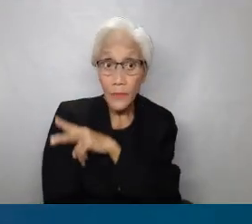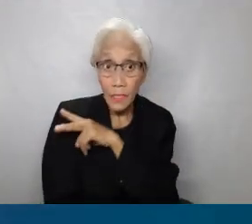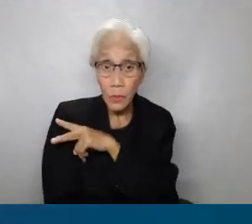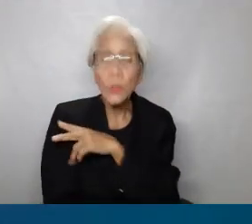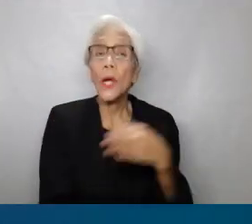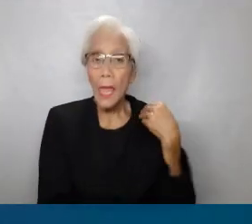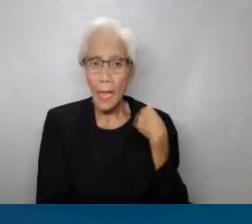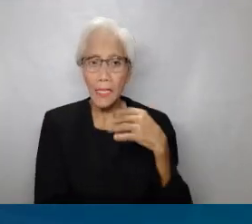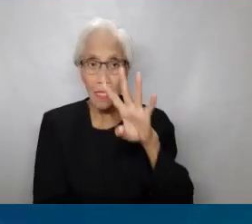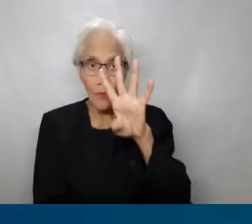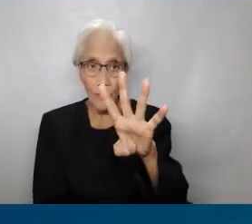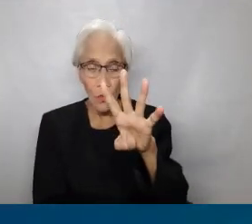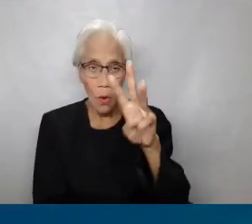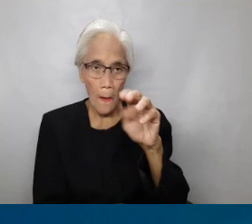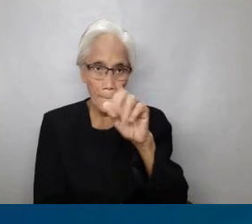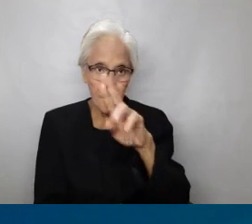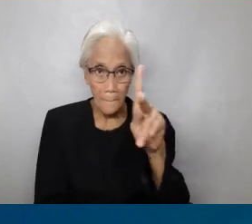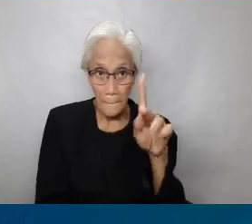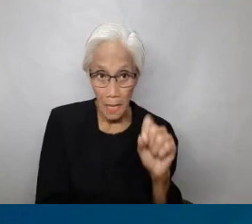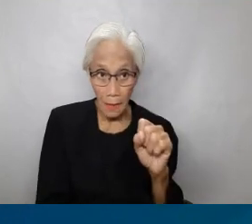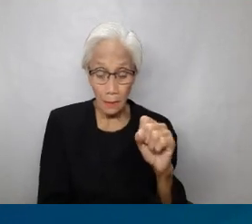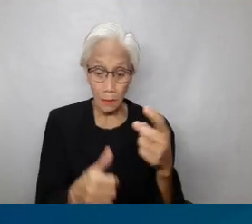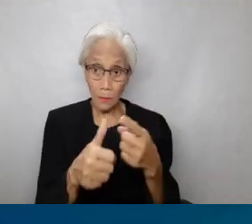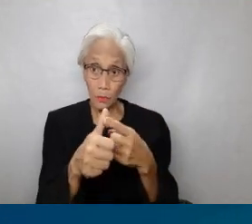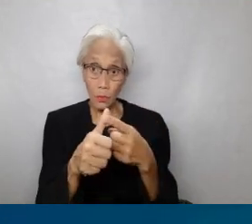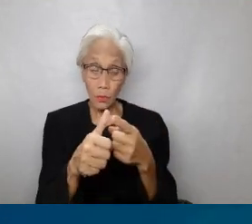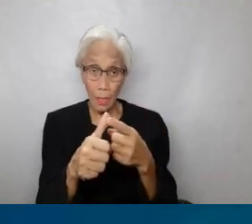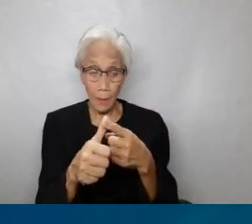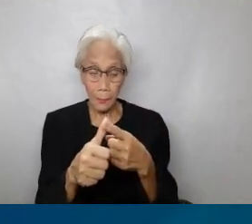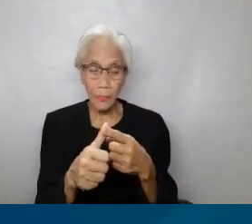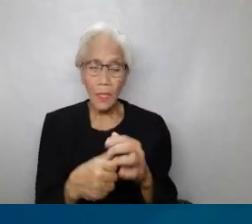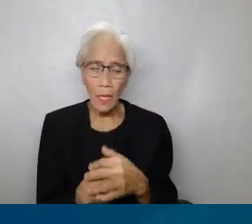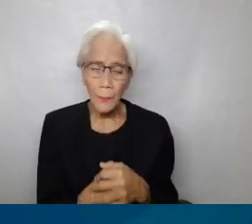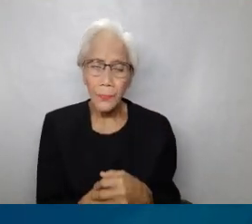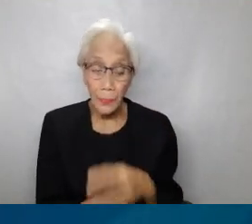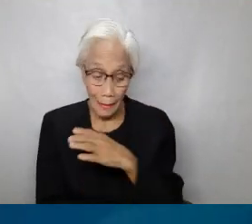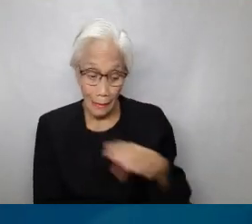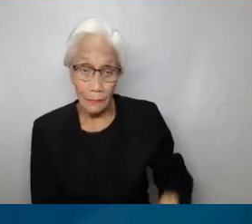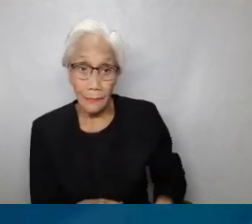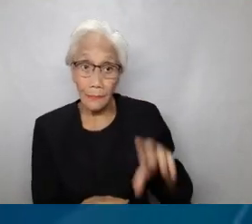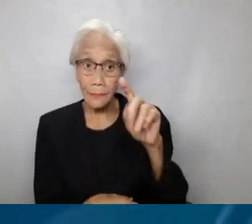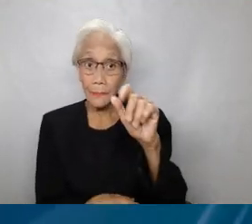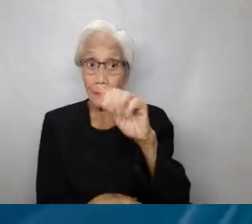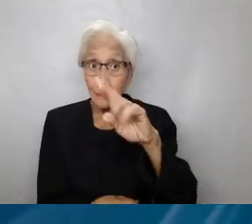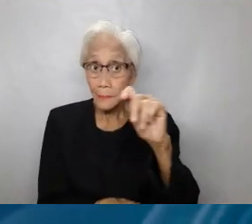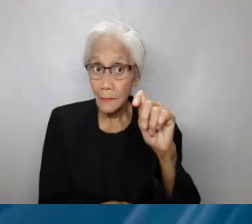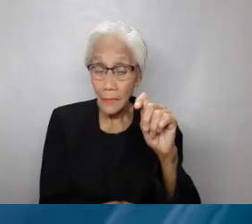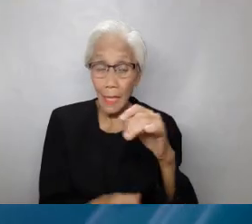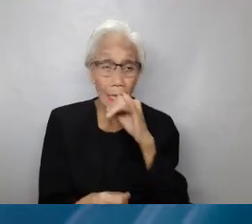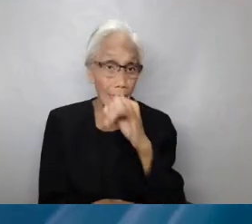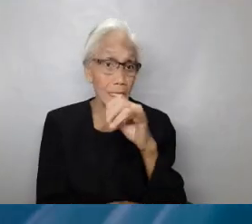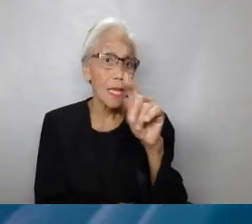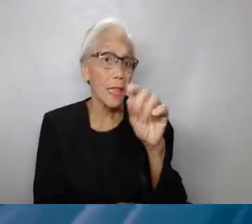tact, and this virtue has 4 marks. Ang una sa mga marks na ito